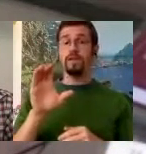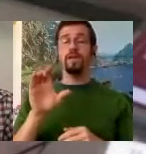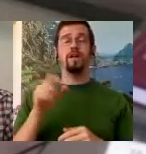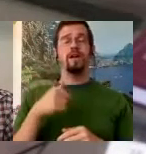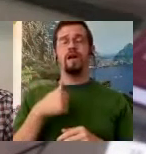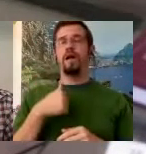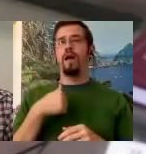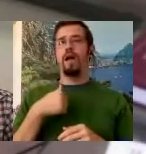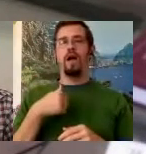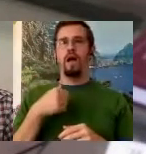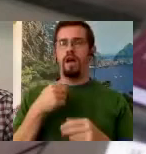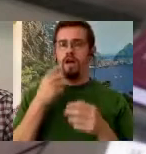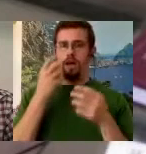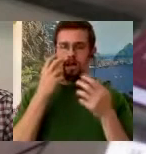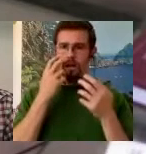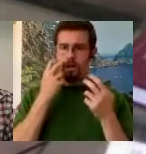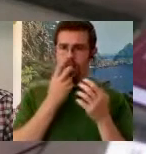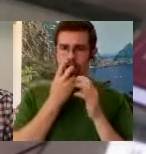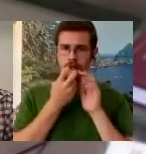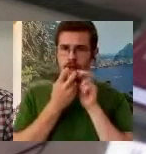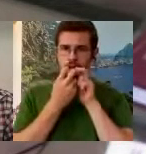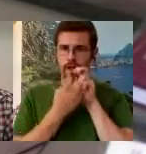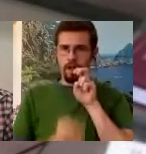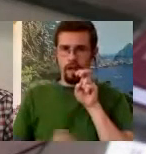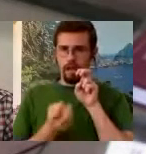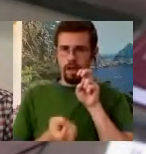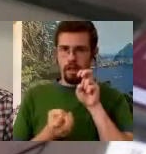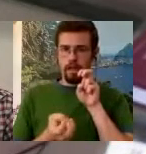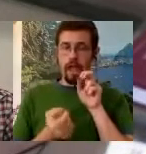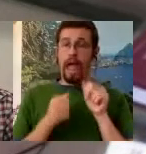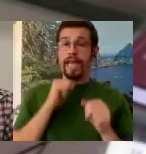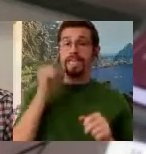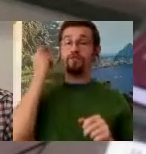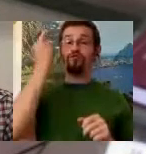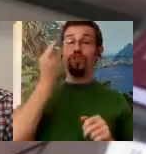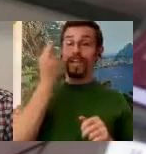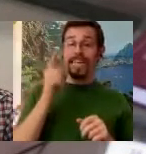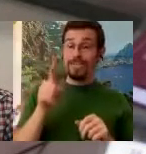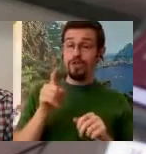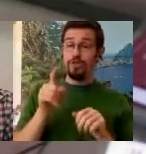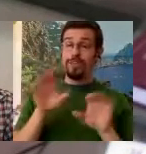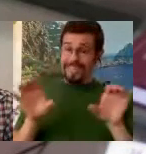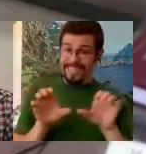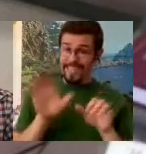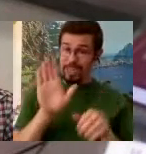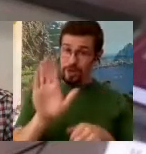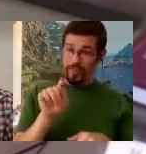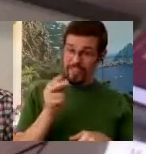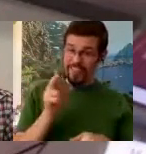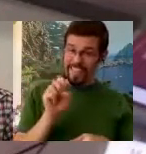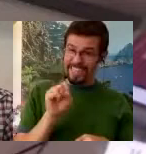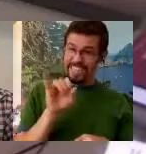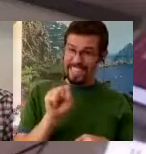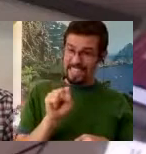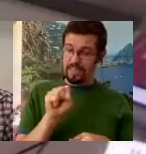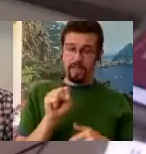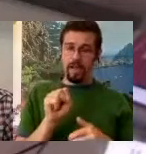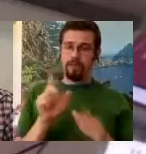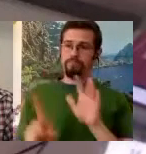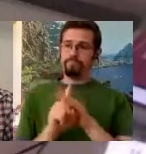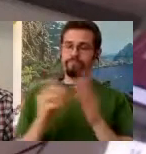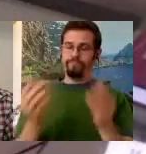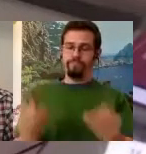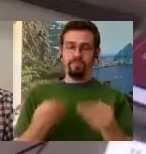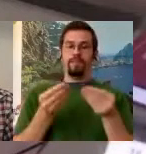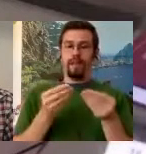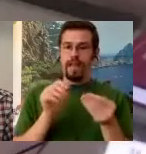couldn't believe my eyes. I realized you had done your degree or a thesis. And that there it was in Arabic, and when